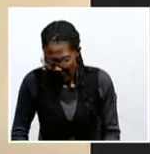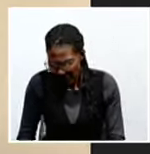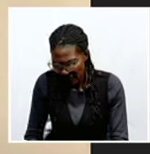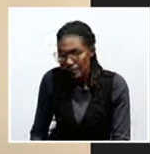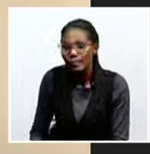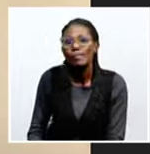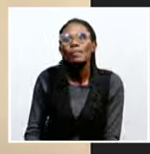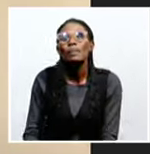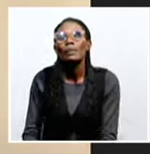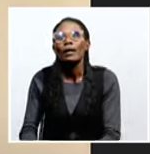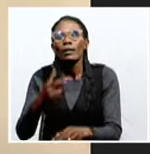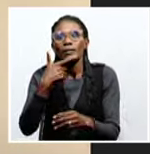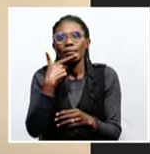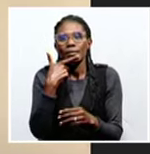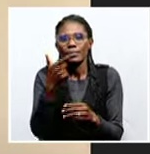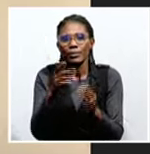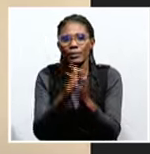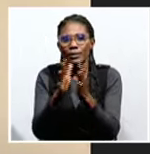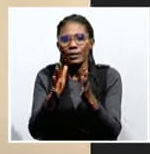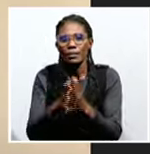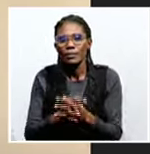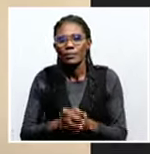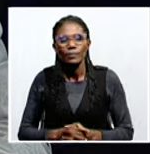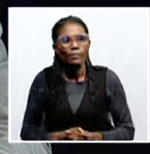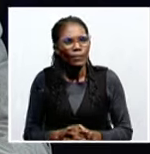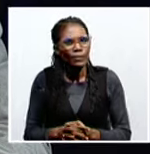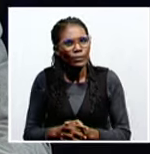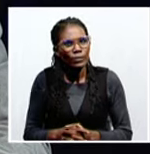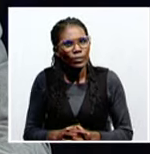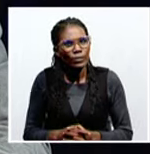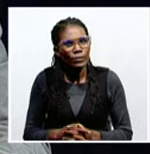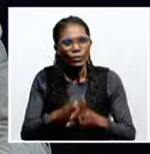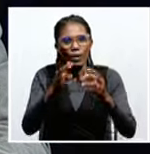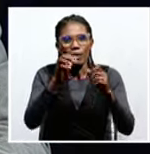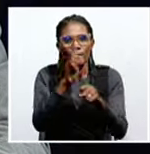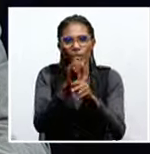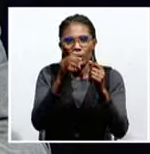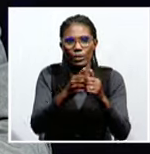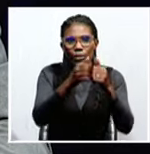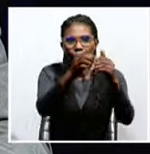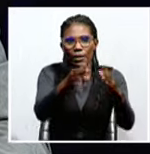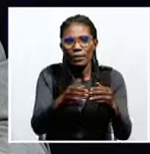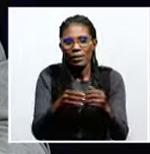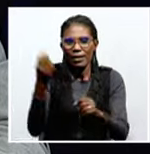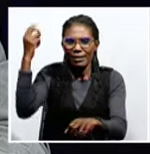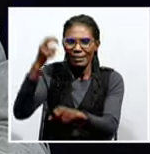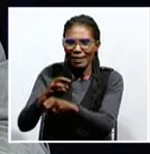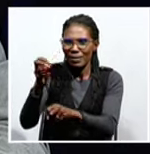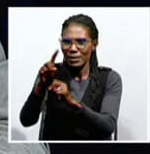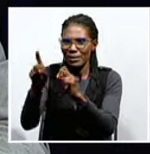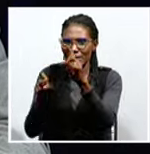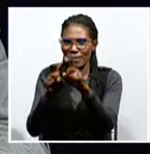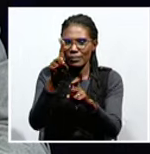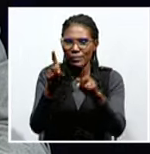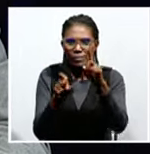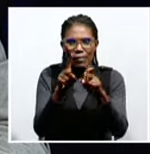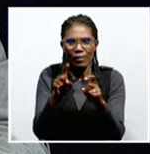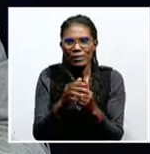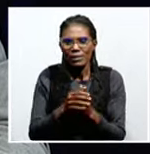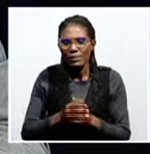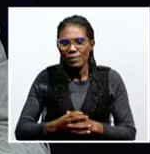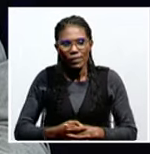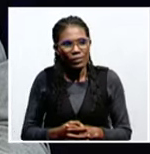Thank you, Ricardo. Good morning. Well, let's start off first and foremost, of course, quite a difficult question to ask, but nonetheless, how did